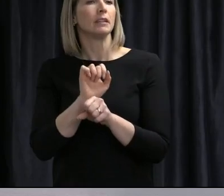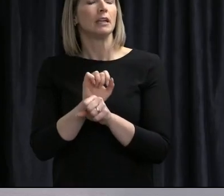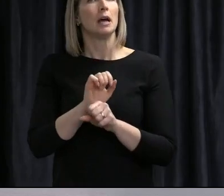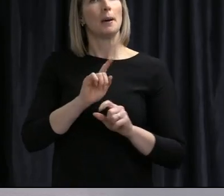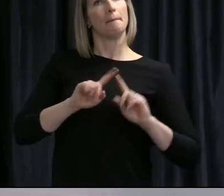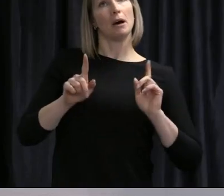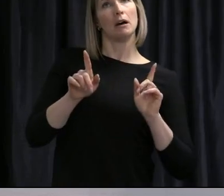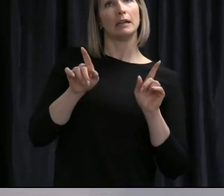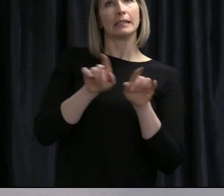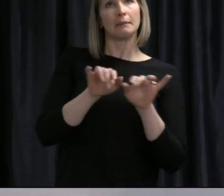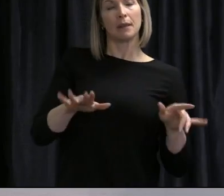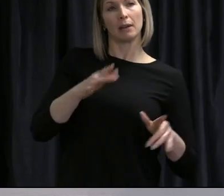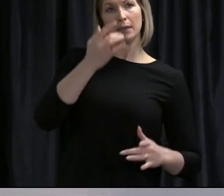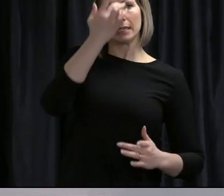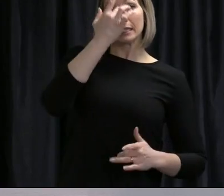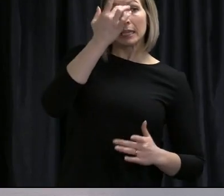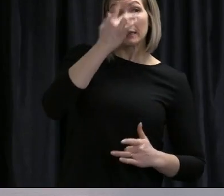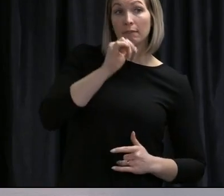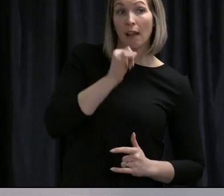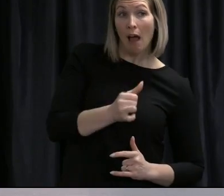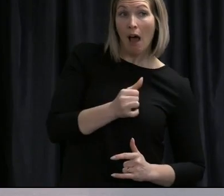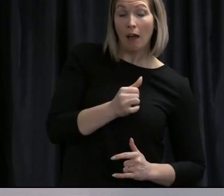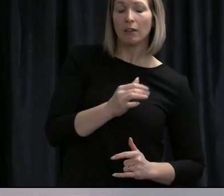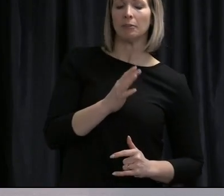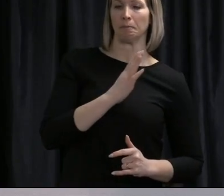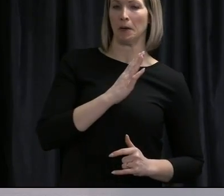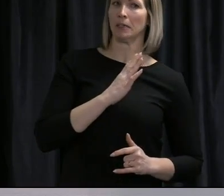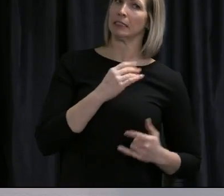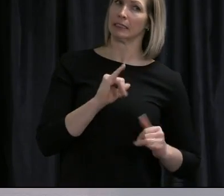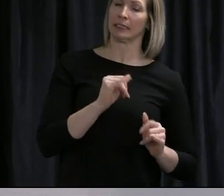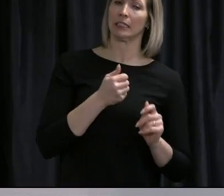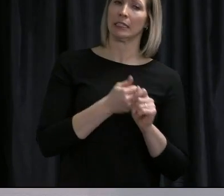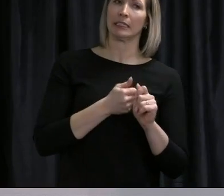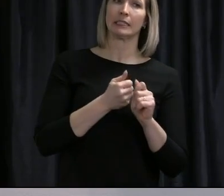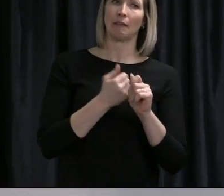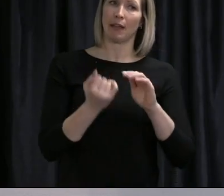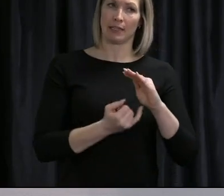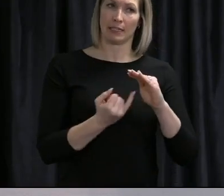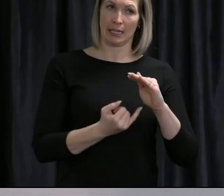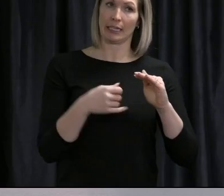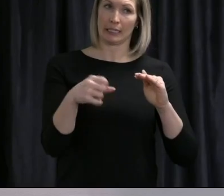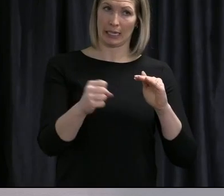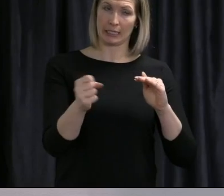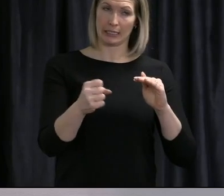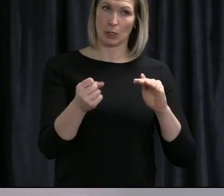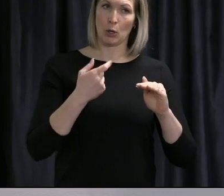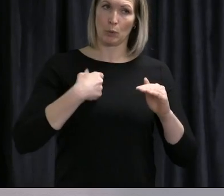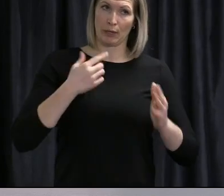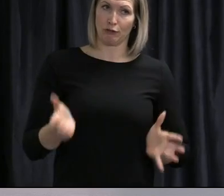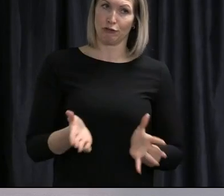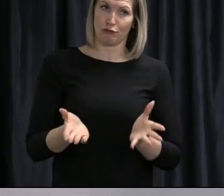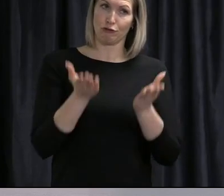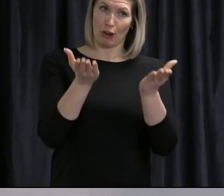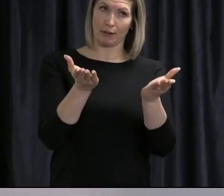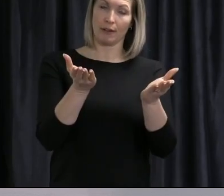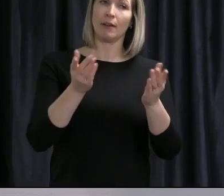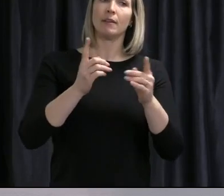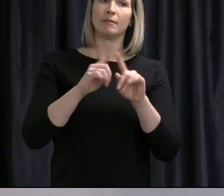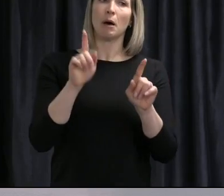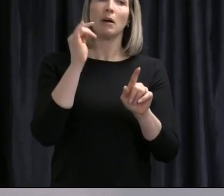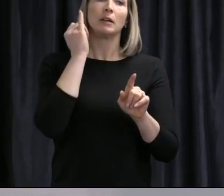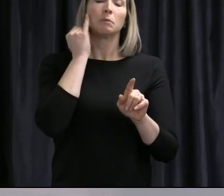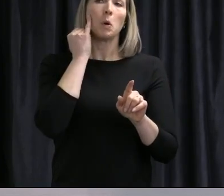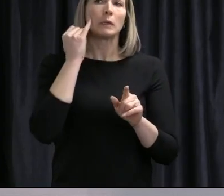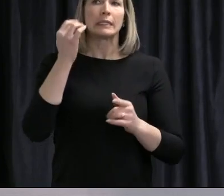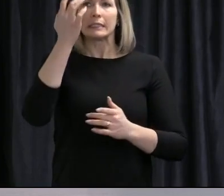or not. Because if you have symptoms, you need to consult with 811 and receive guidance at an early stage about where to go.